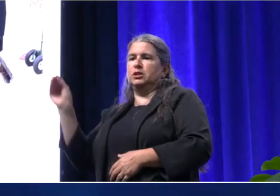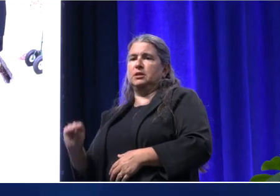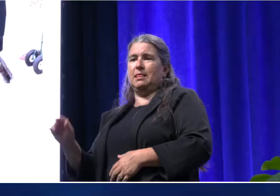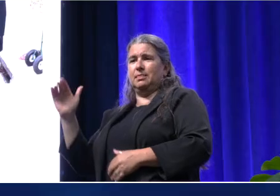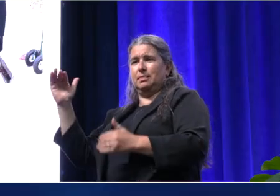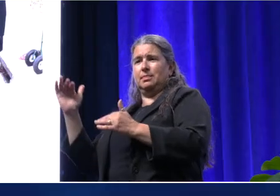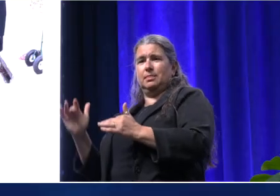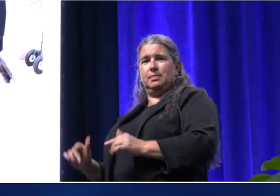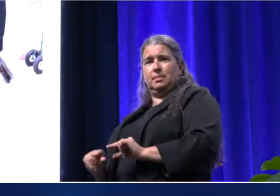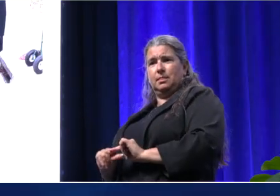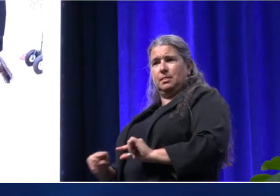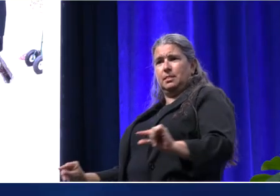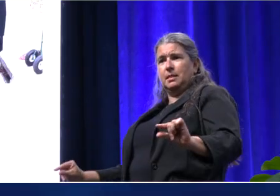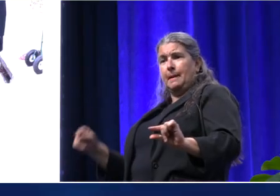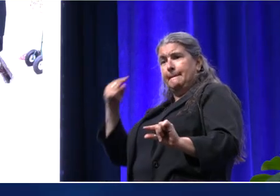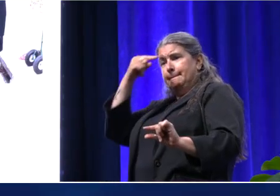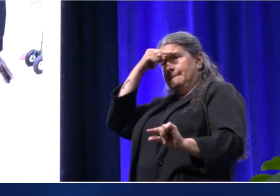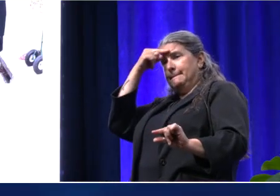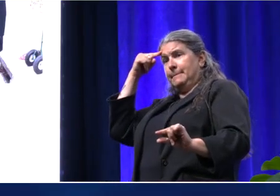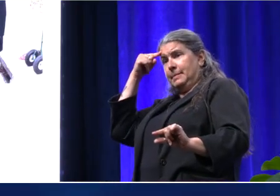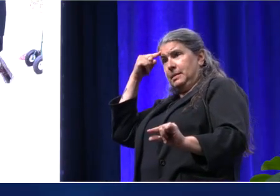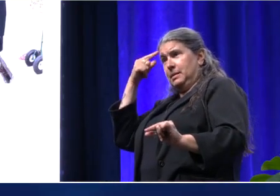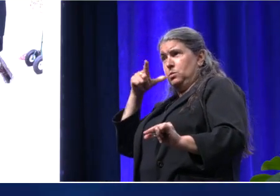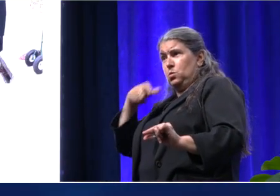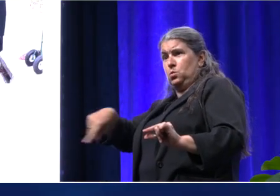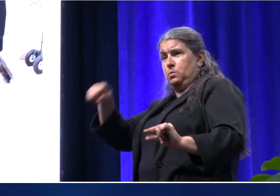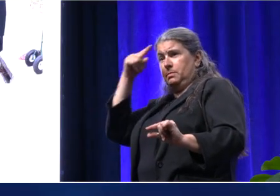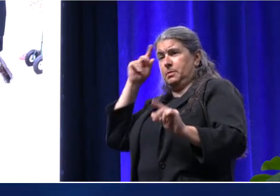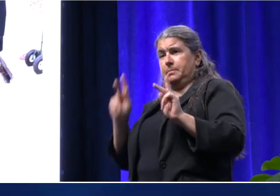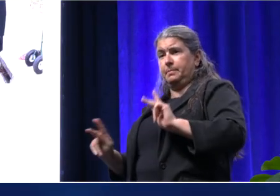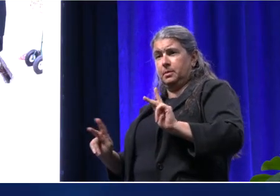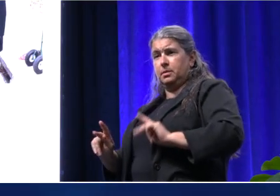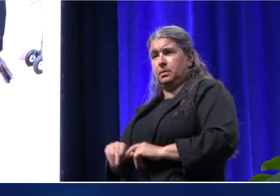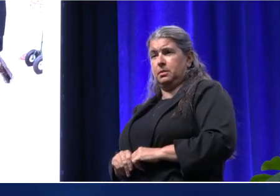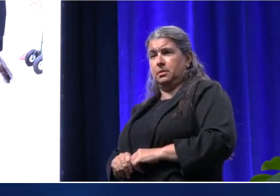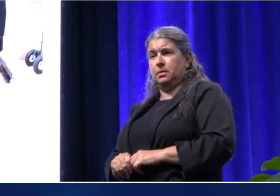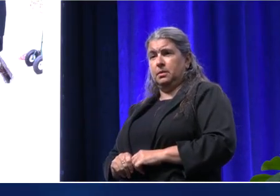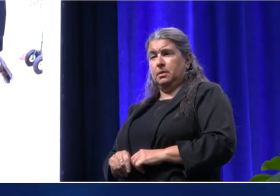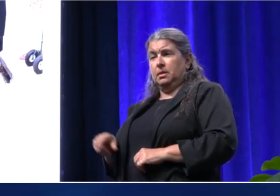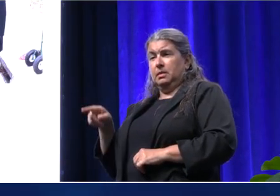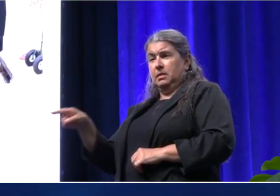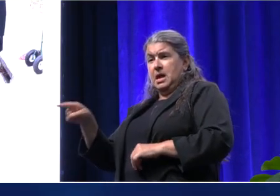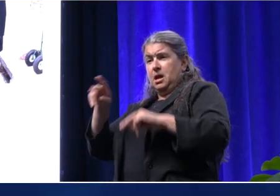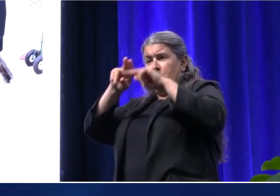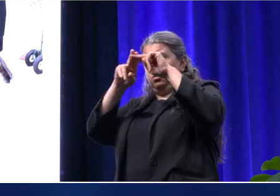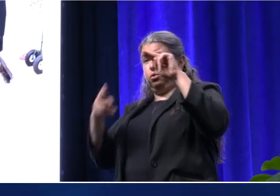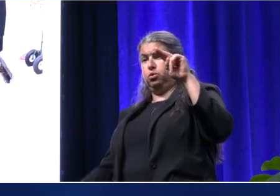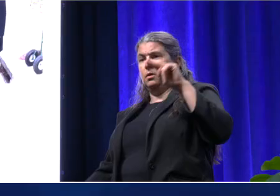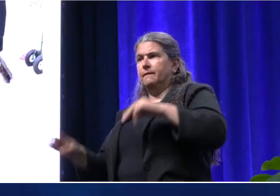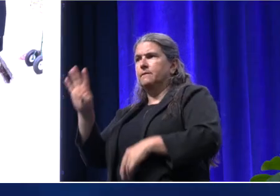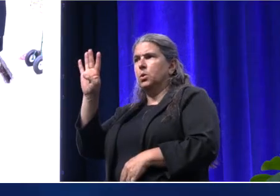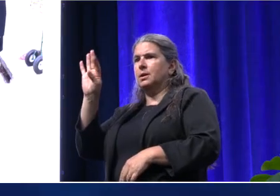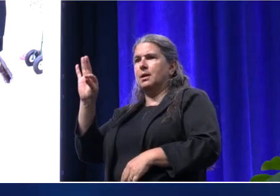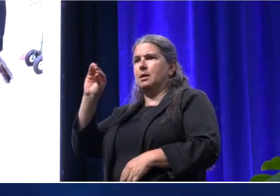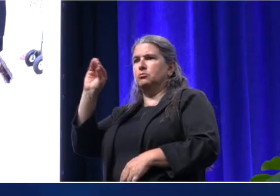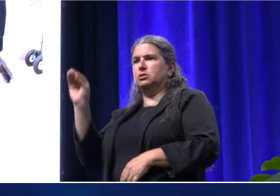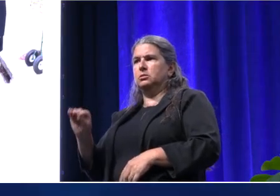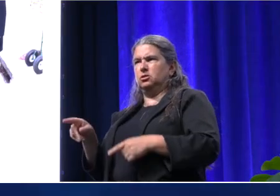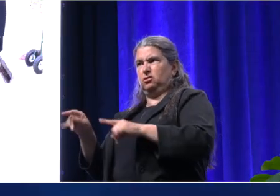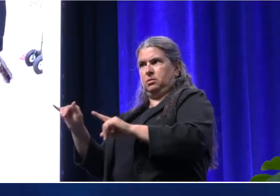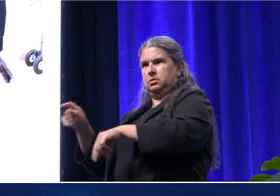Black residents in St. Louis, their overdose deaths decreased by almost 49% during that same time